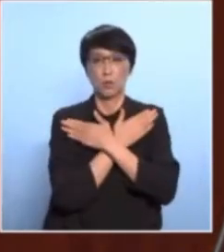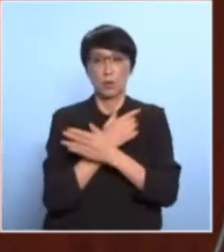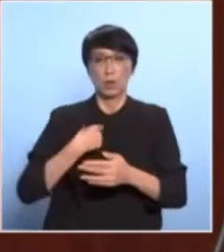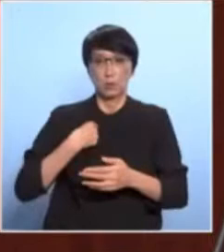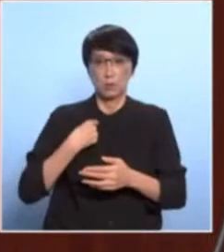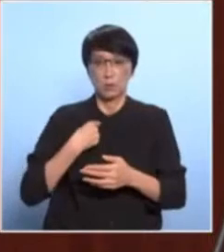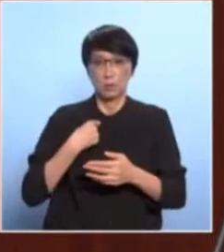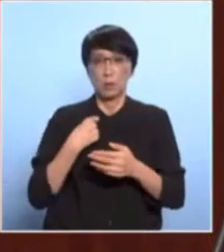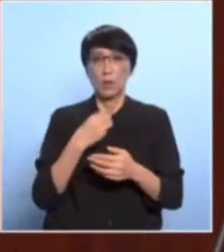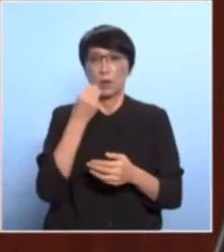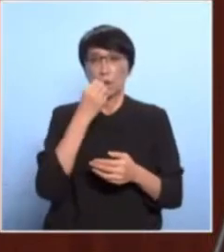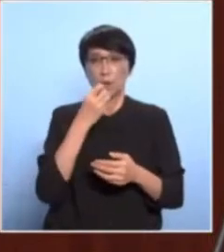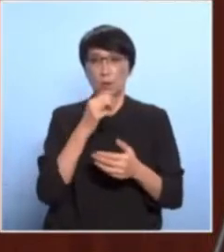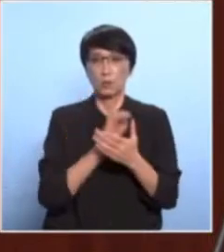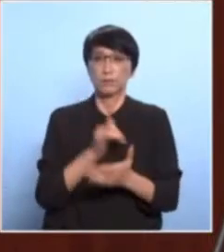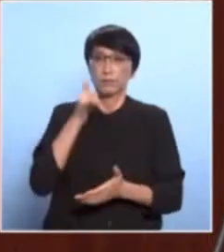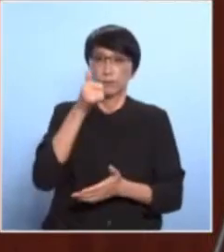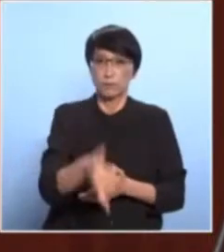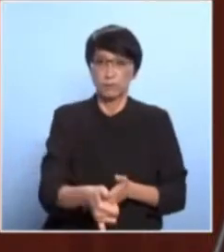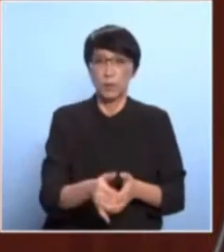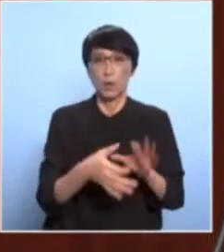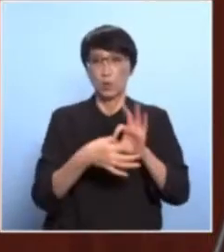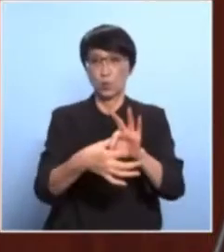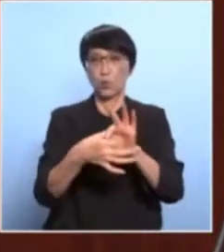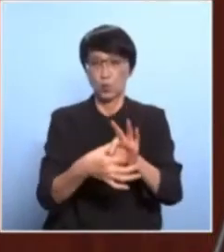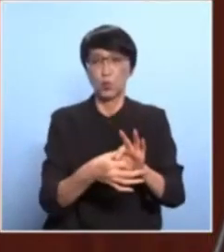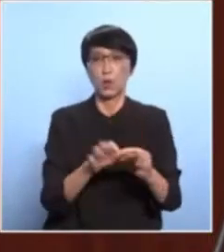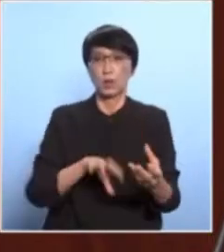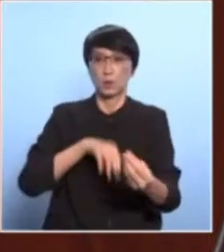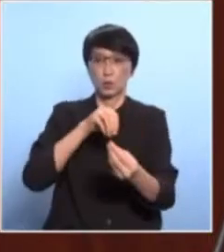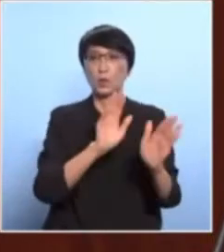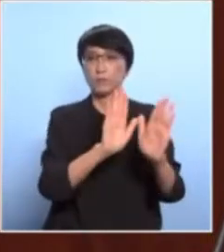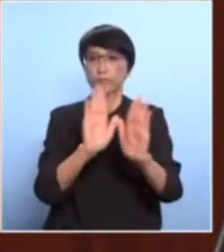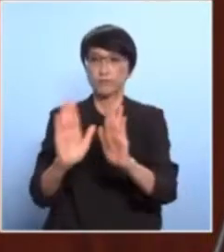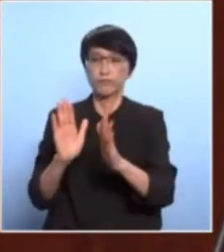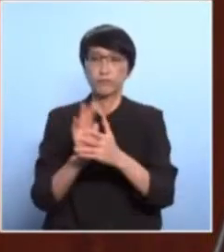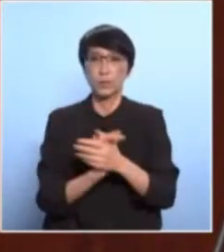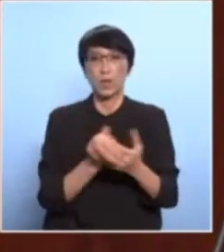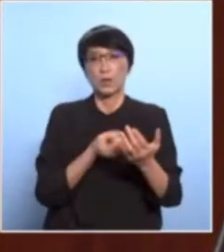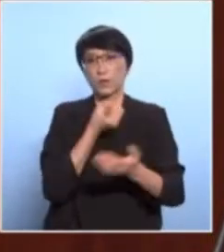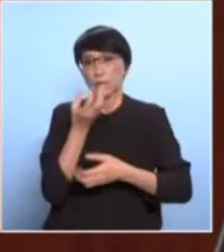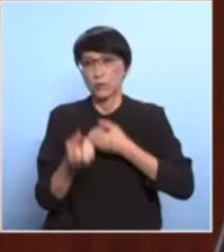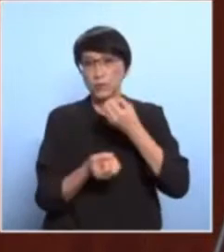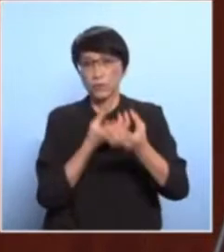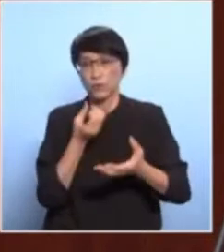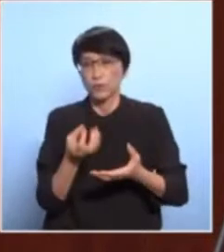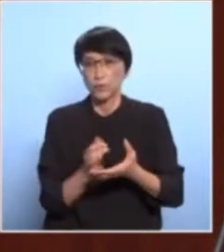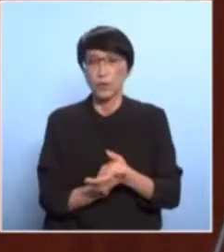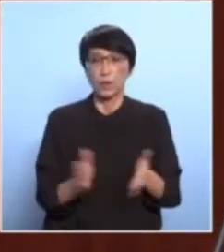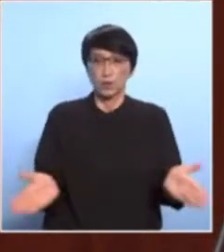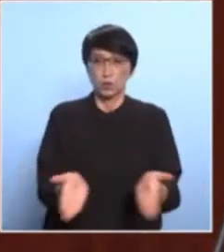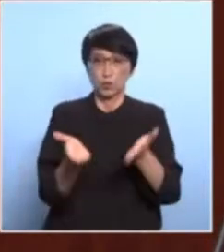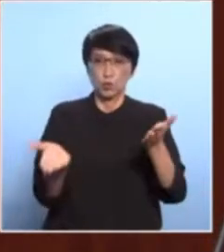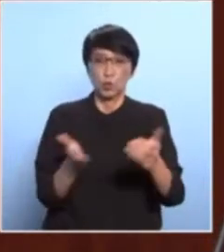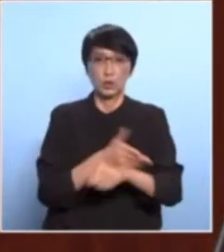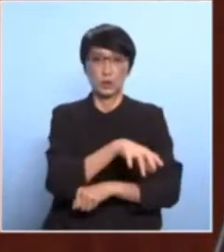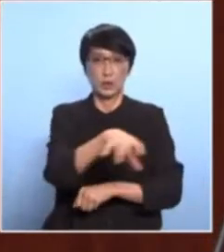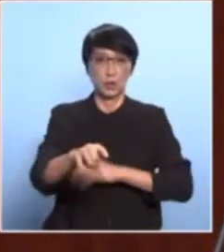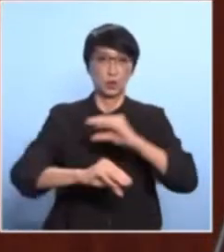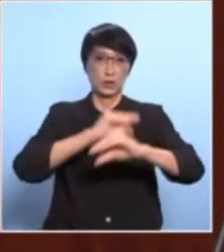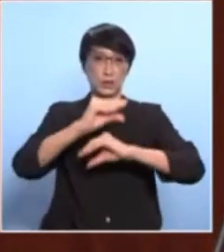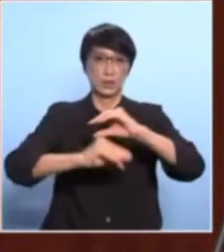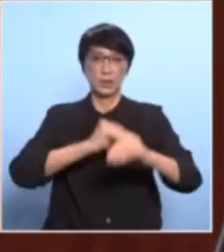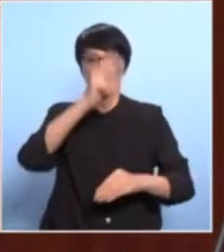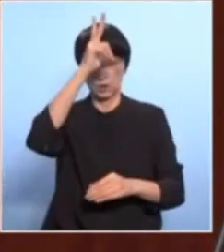governance structure and ensure its effective and efficient operation at the community level. With the participation of patriots